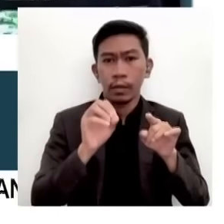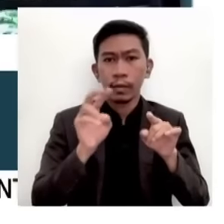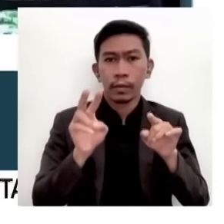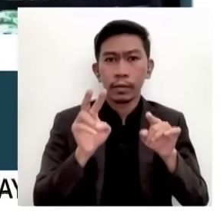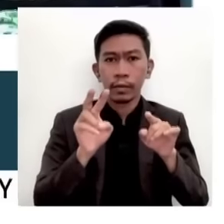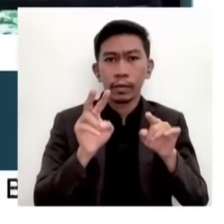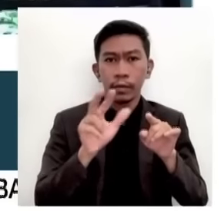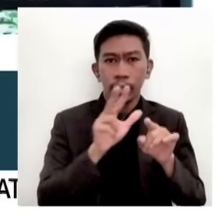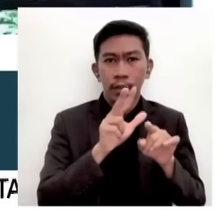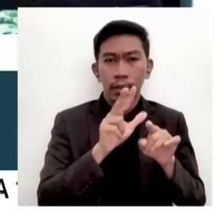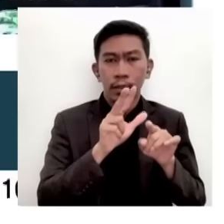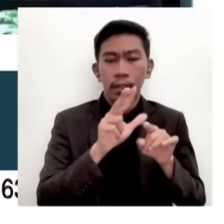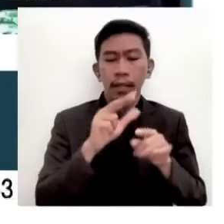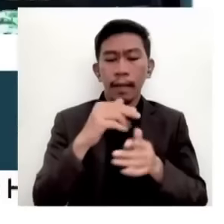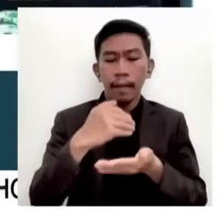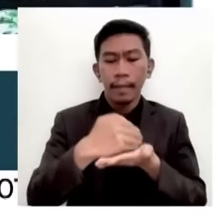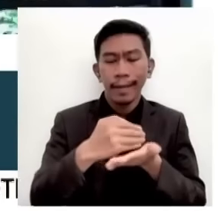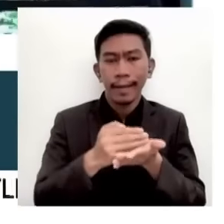2023 budget,